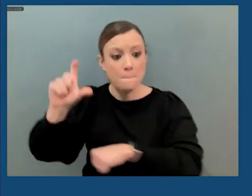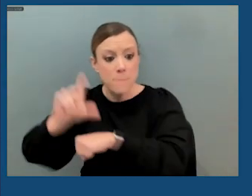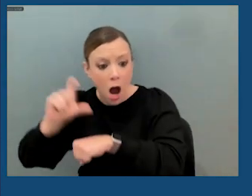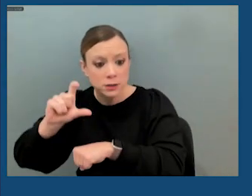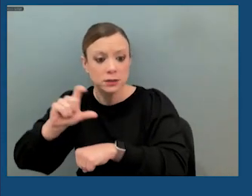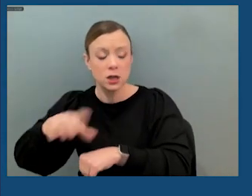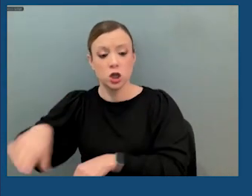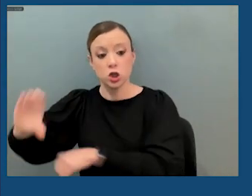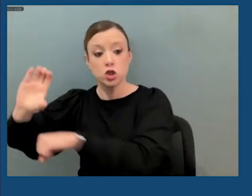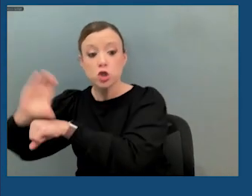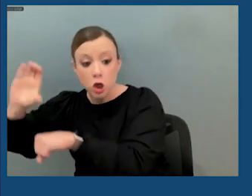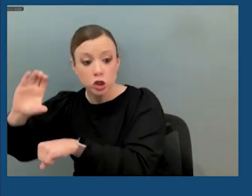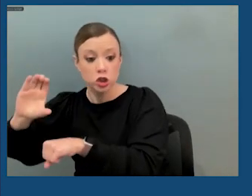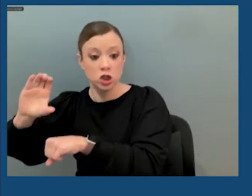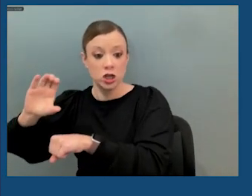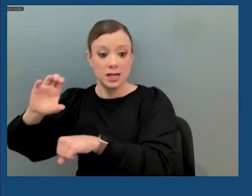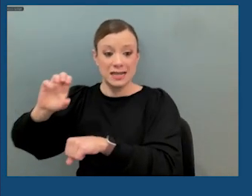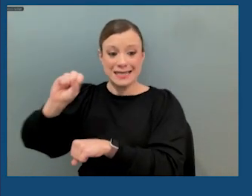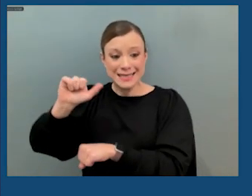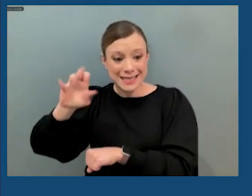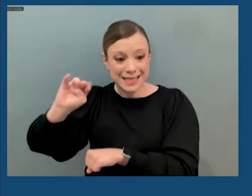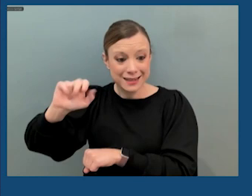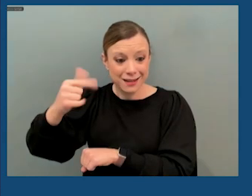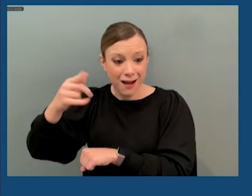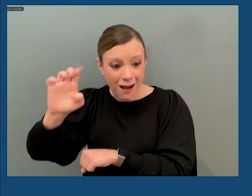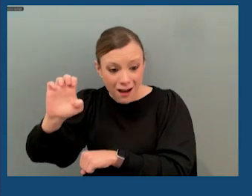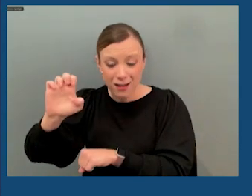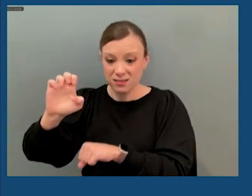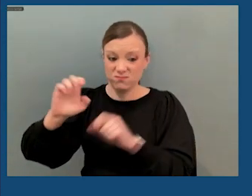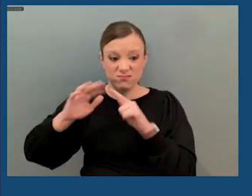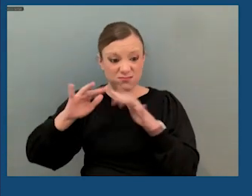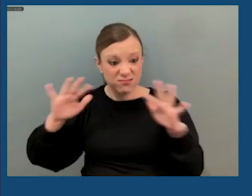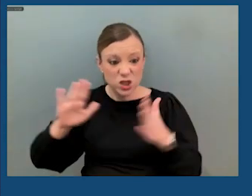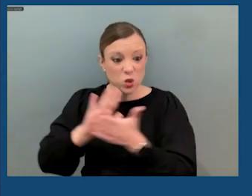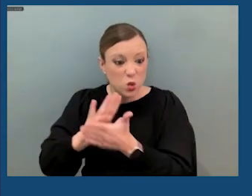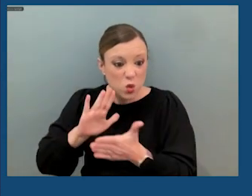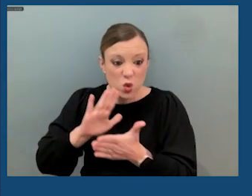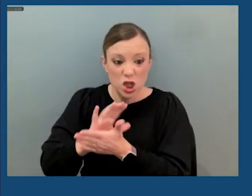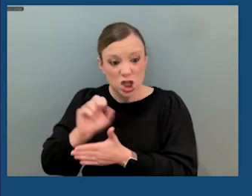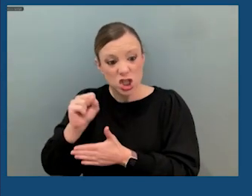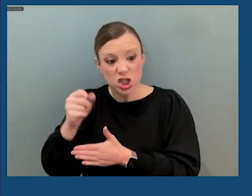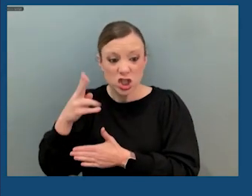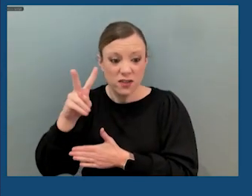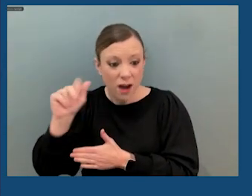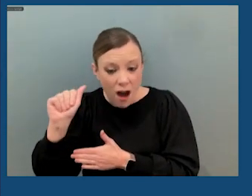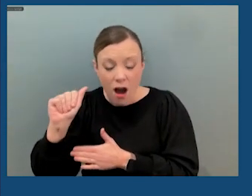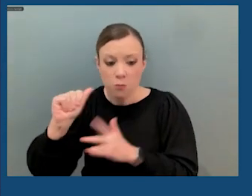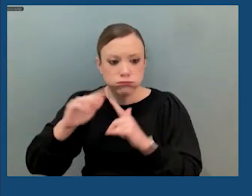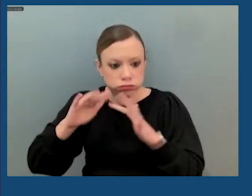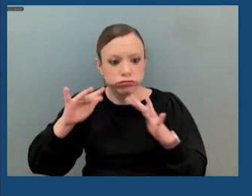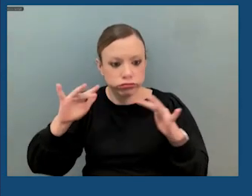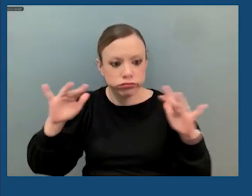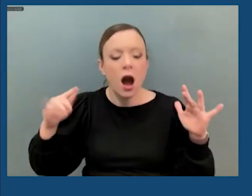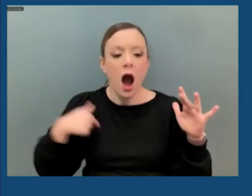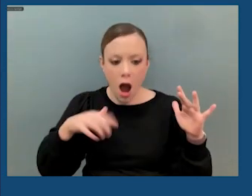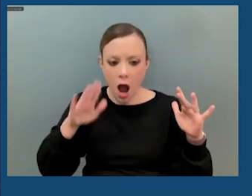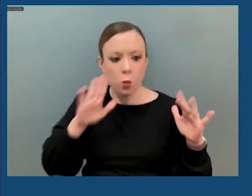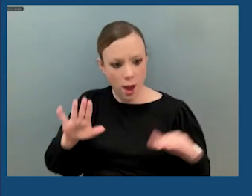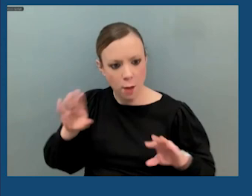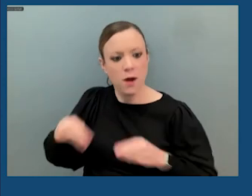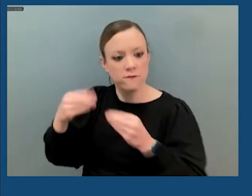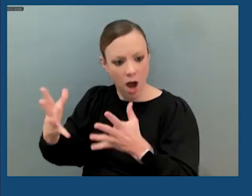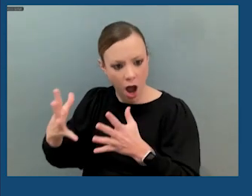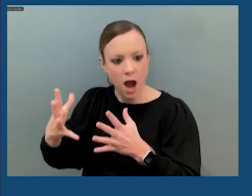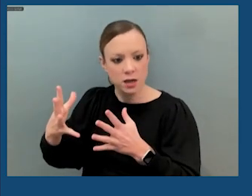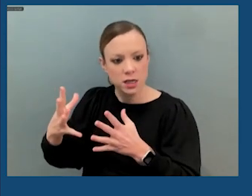church, a synagogue, a school, yeshiva, I will provide that. I want people to feel